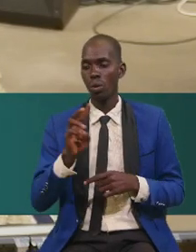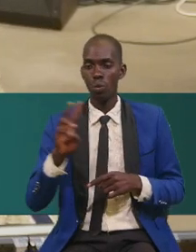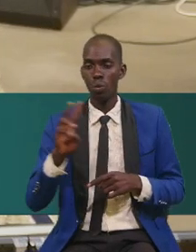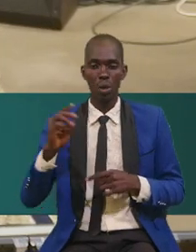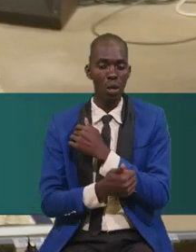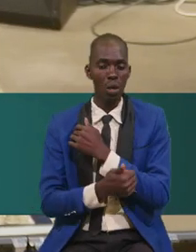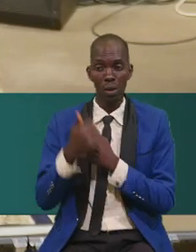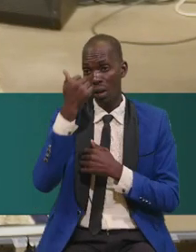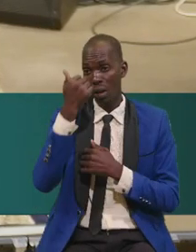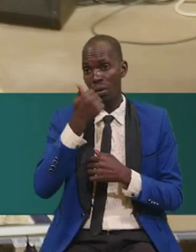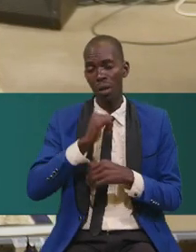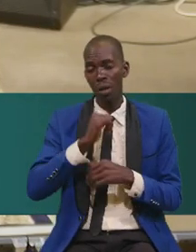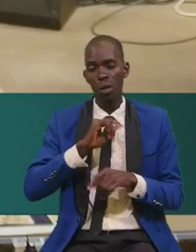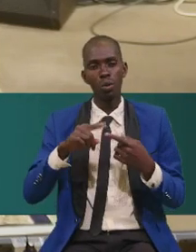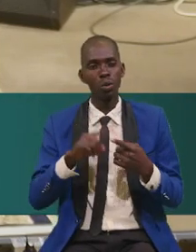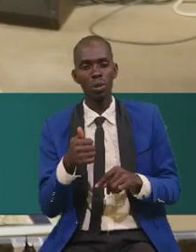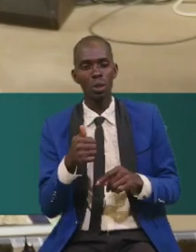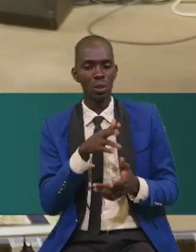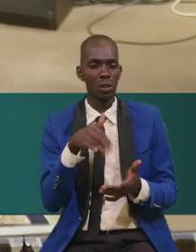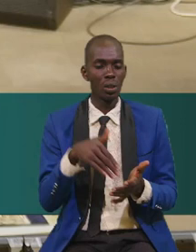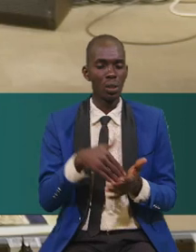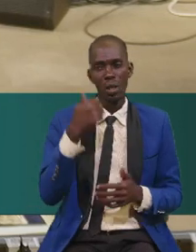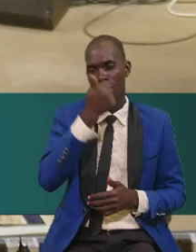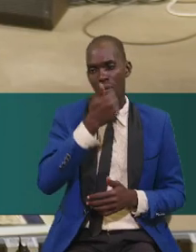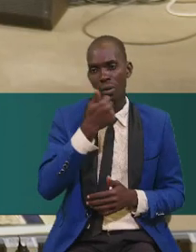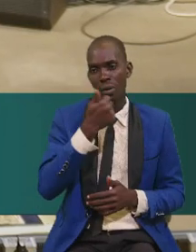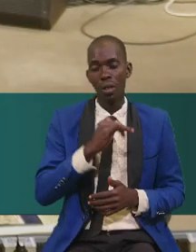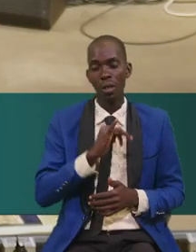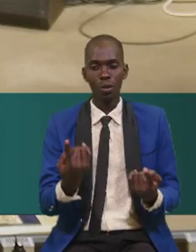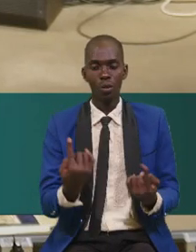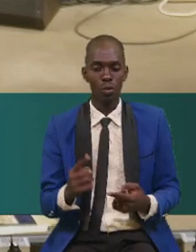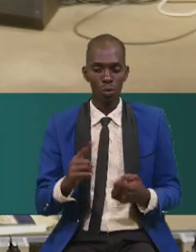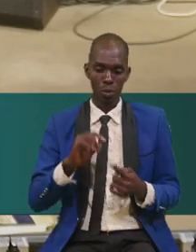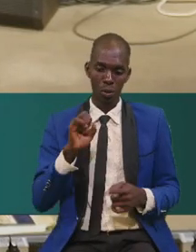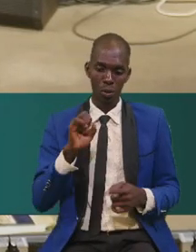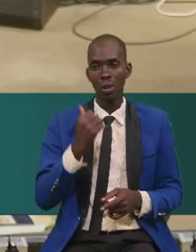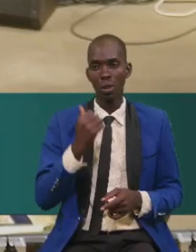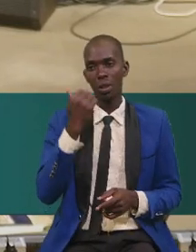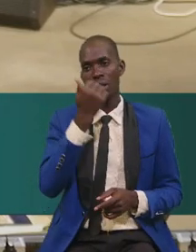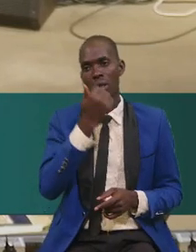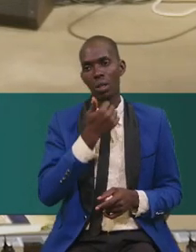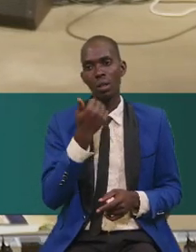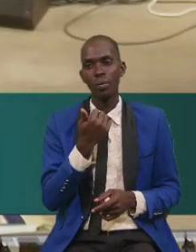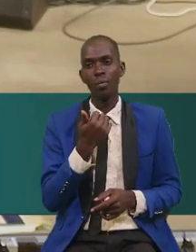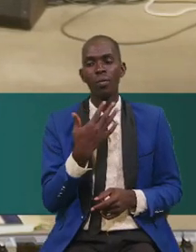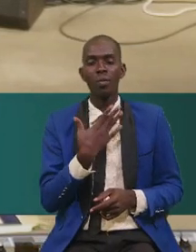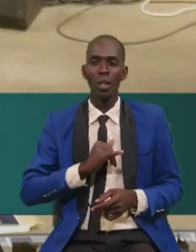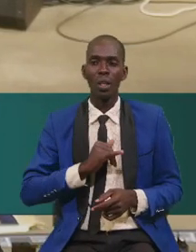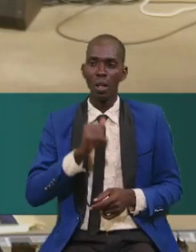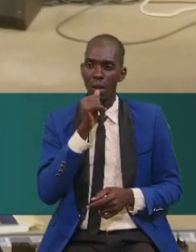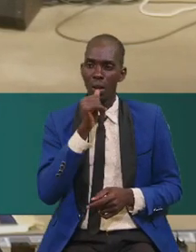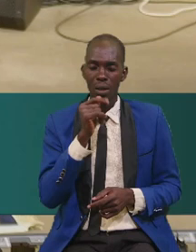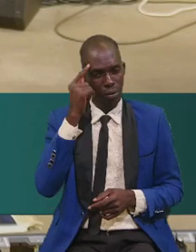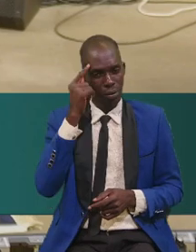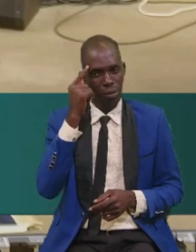Central Africa. And now I come to Southern Africa, and I'm thinking of people here. You know, Paul the